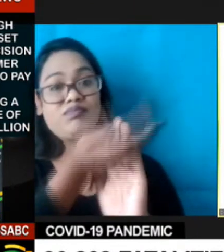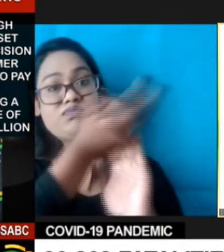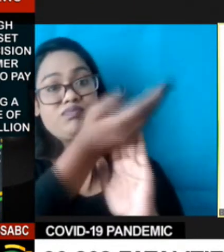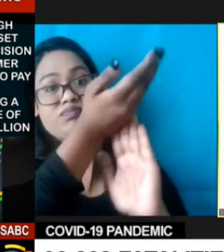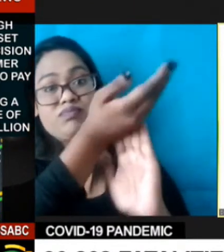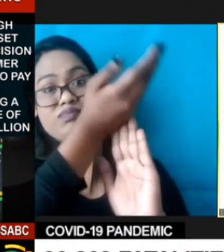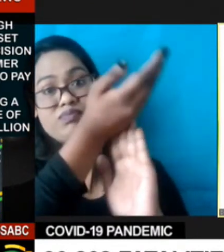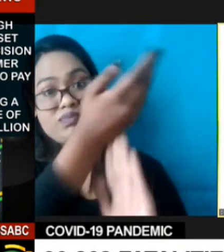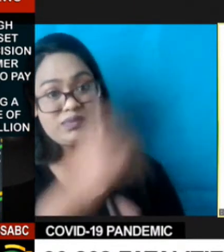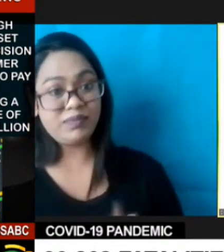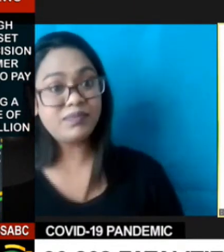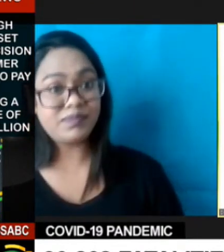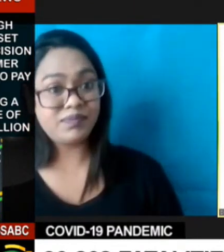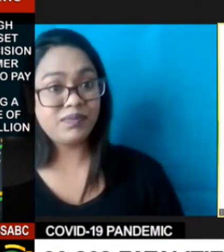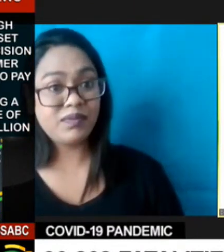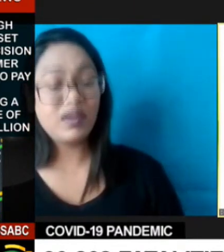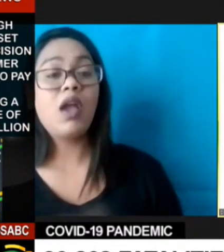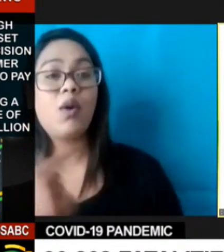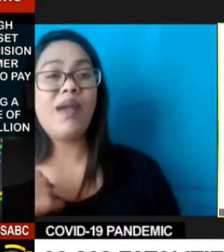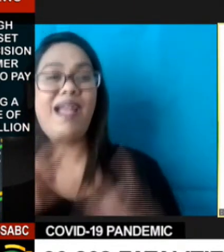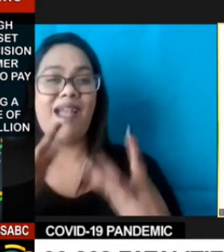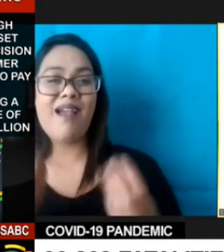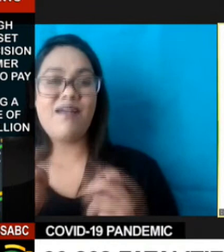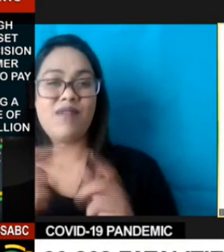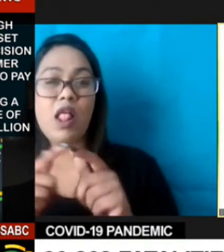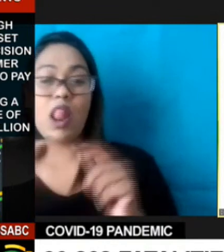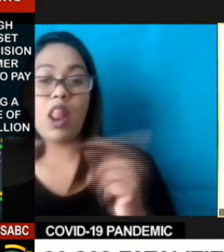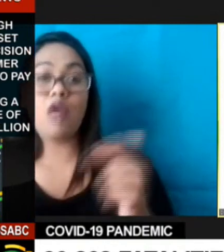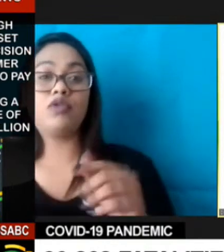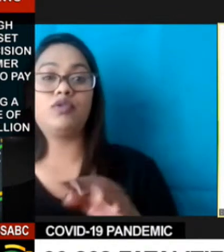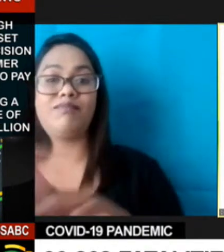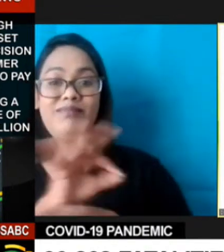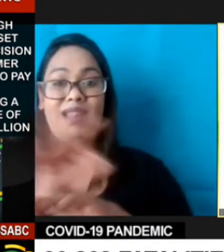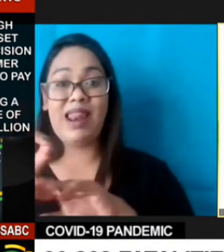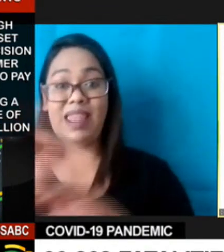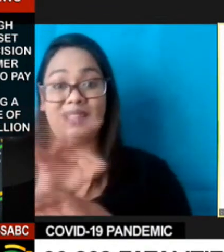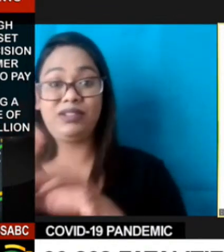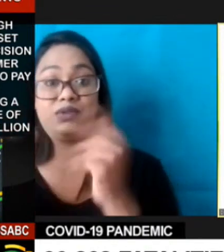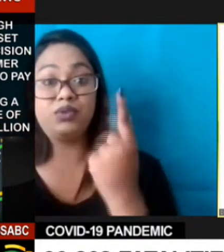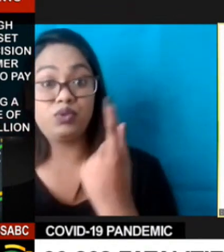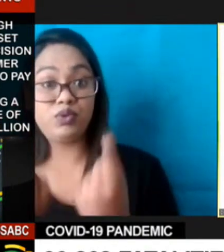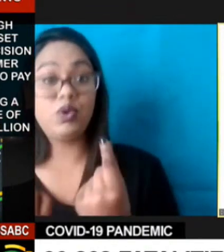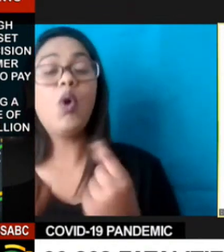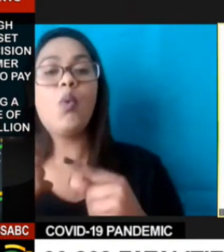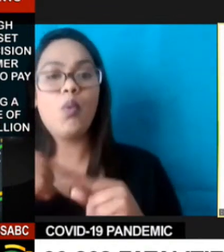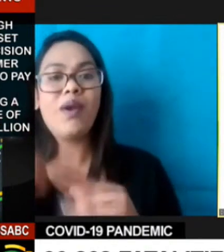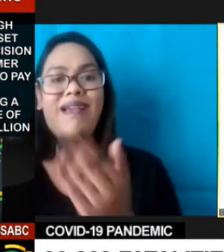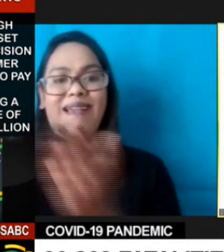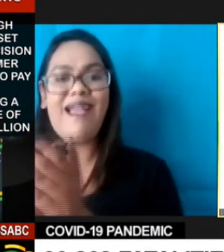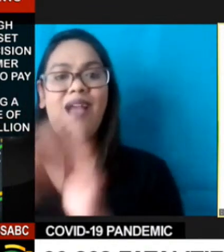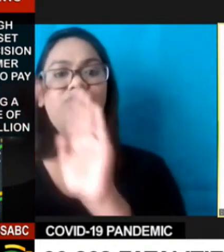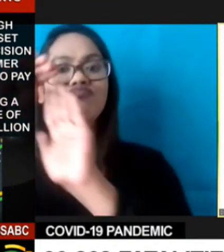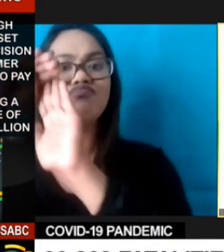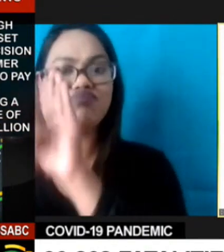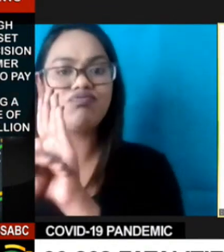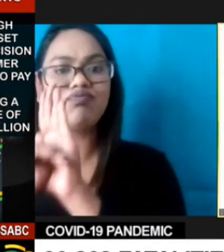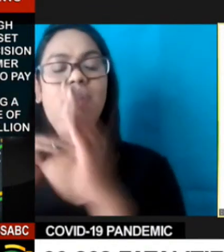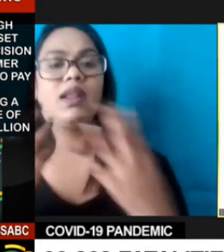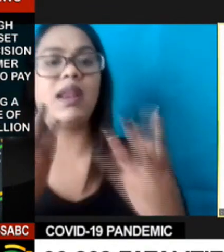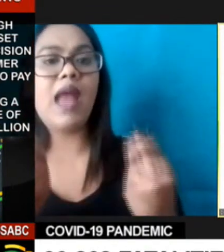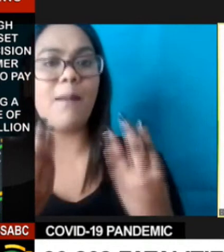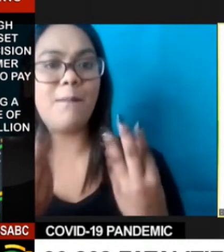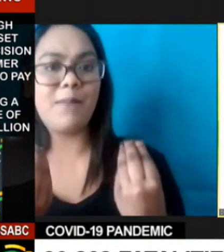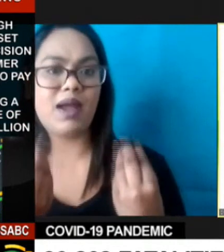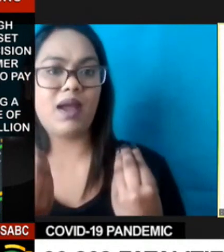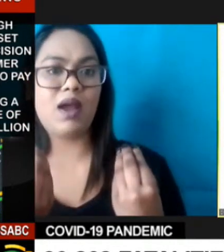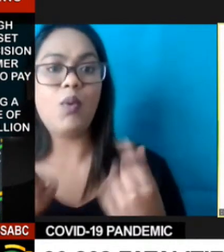actually reduce its power. But it is within our reach to can reduce its power and also to can permanently